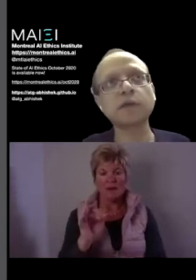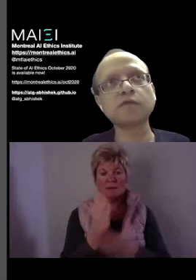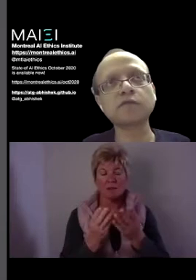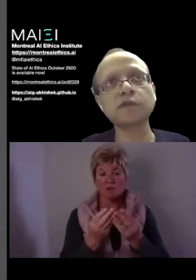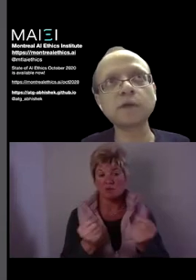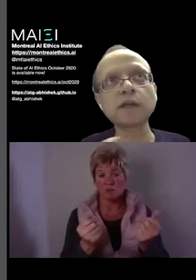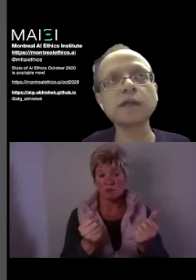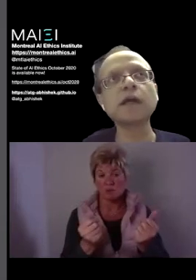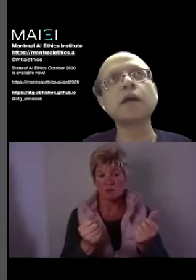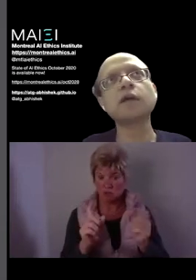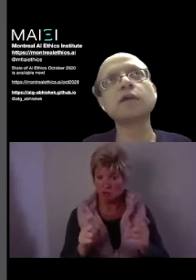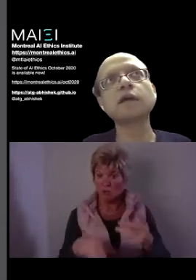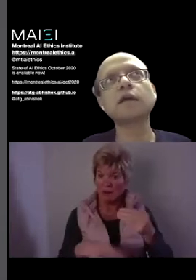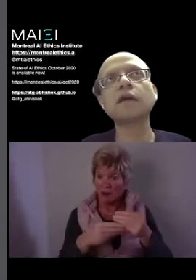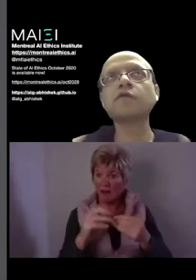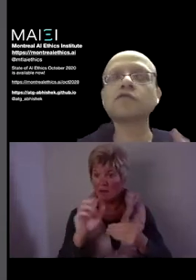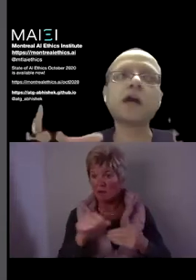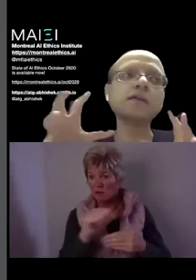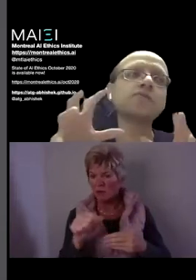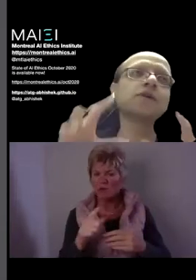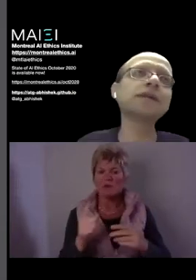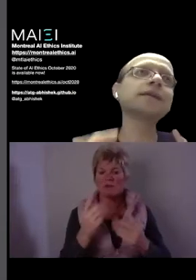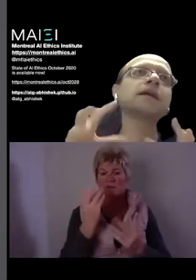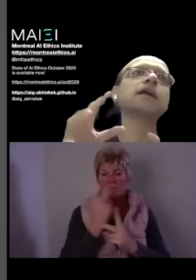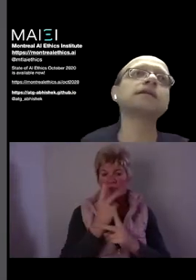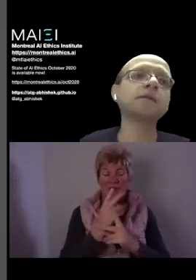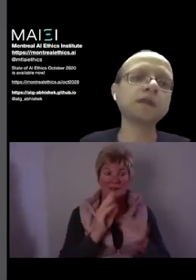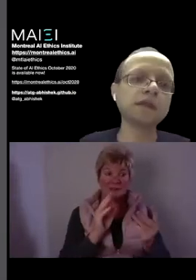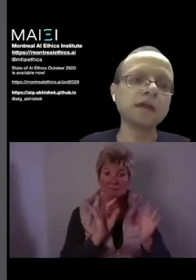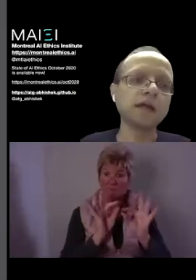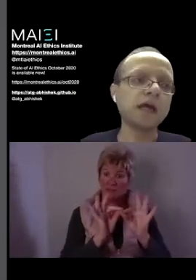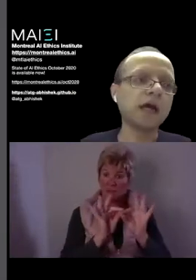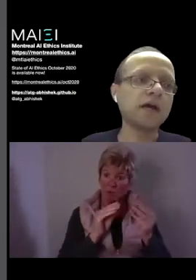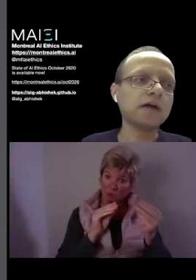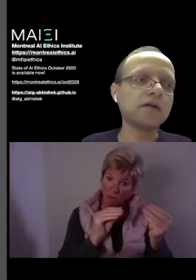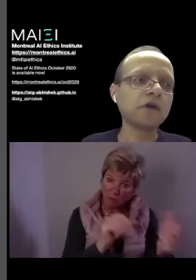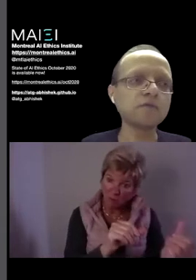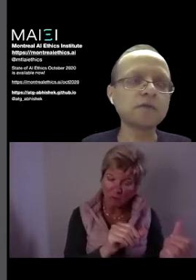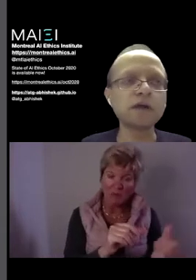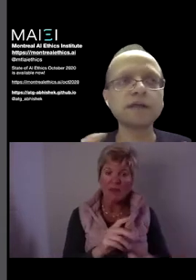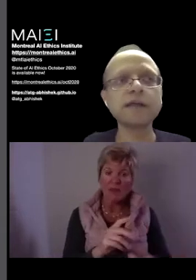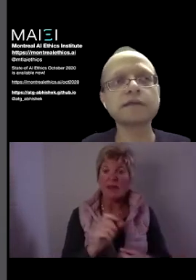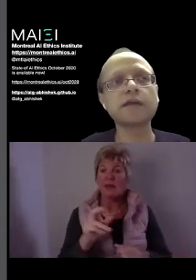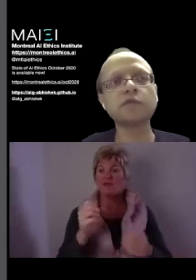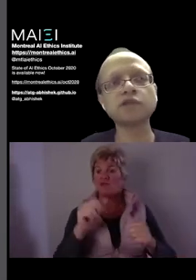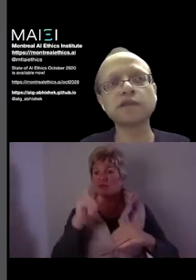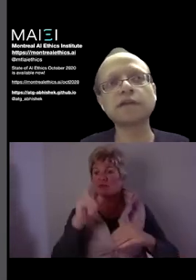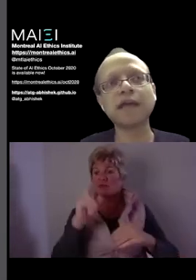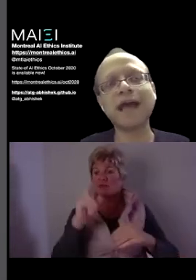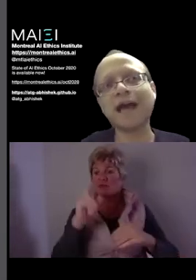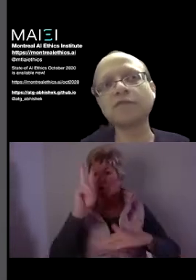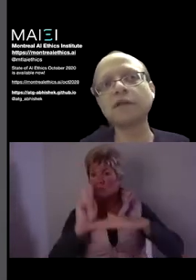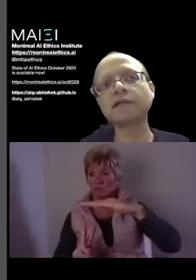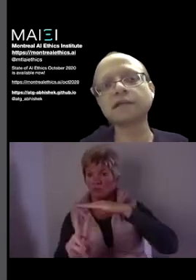the perspective of feasibility, because if you're trying to predict something from a data set which